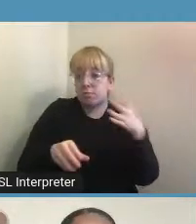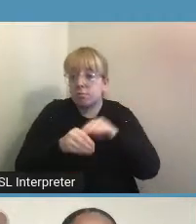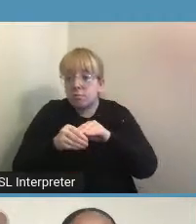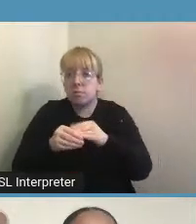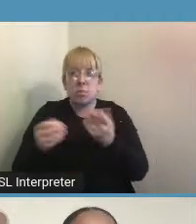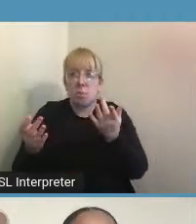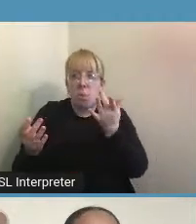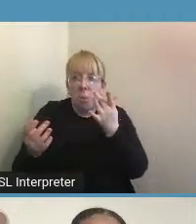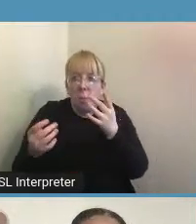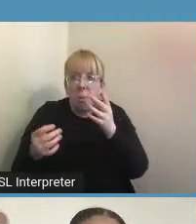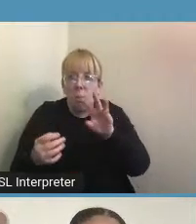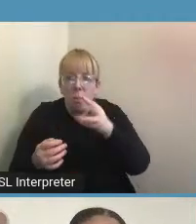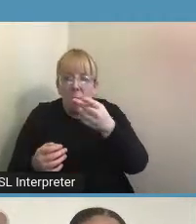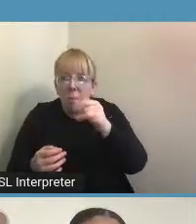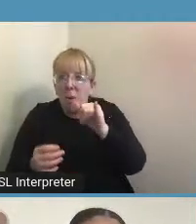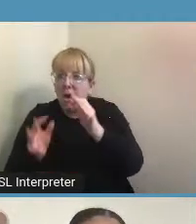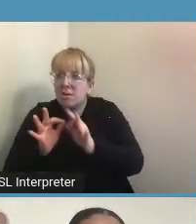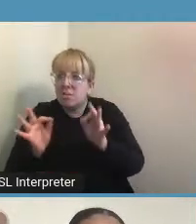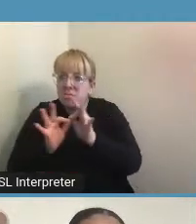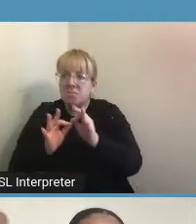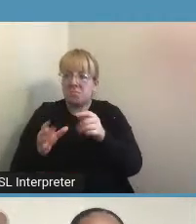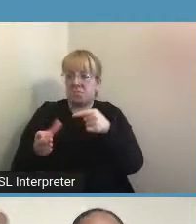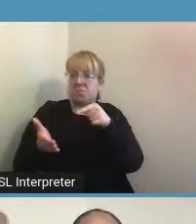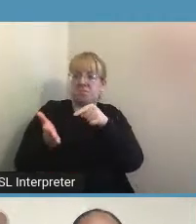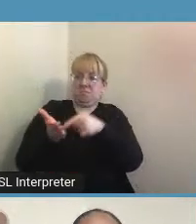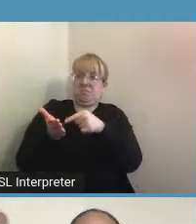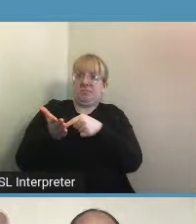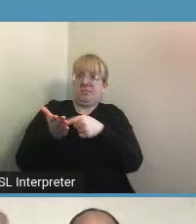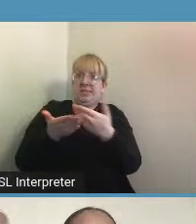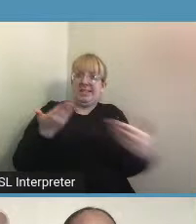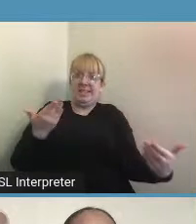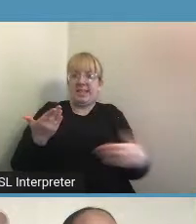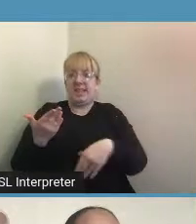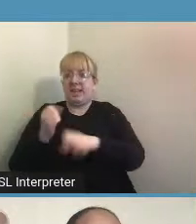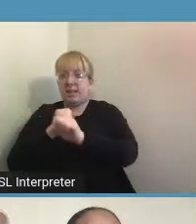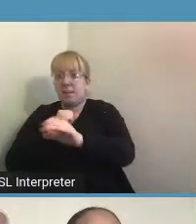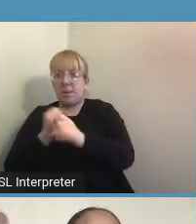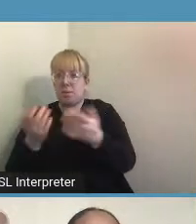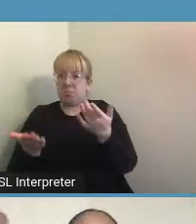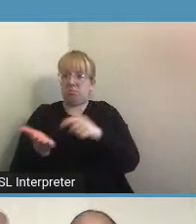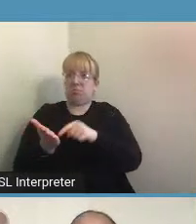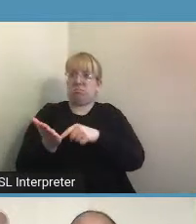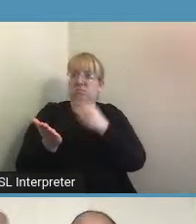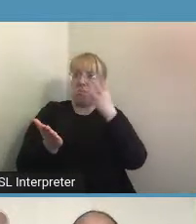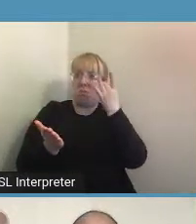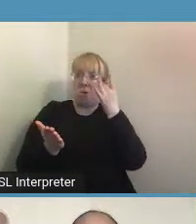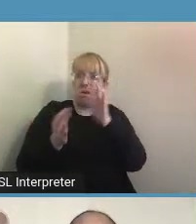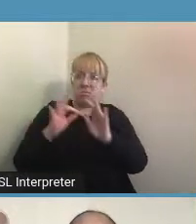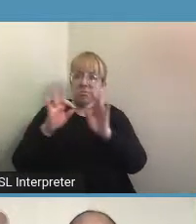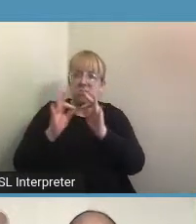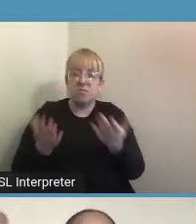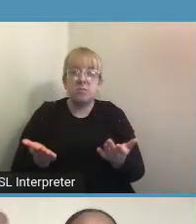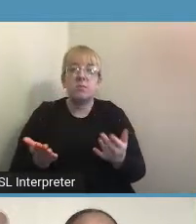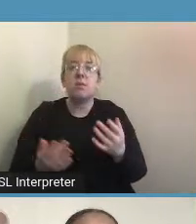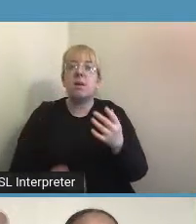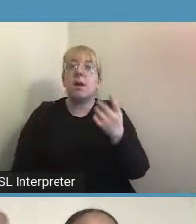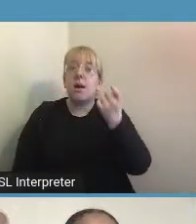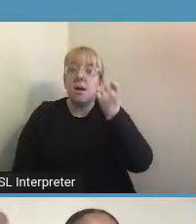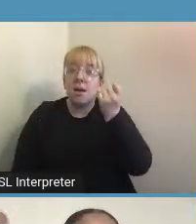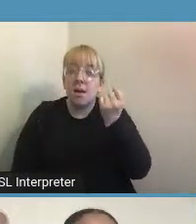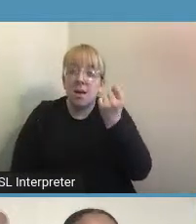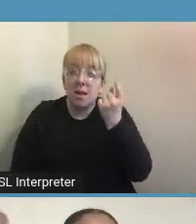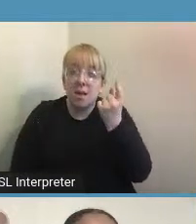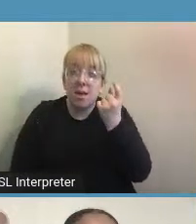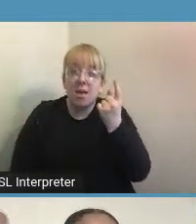important, or why is this object important? um, I will say that sometimes that can be received in a